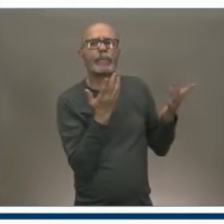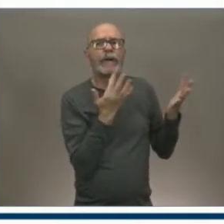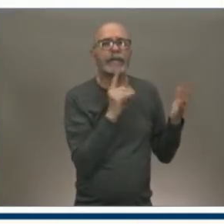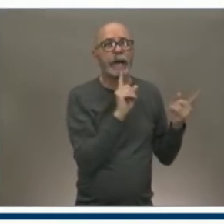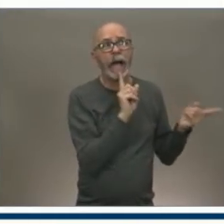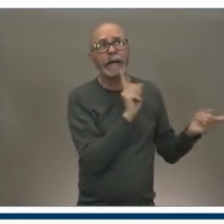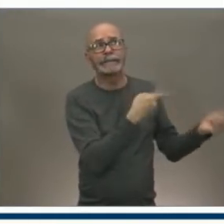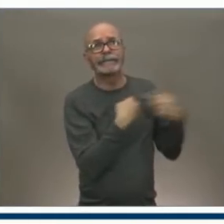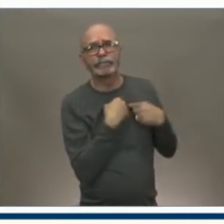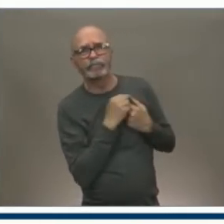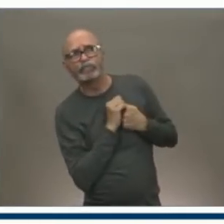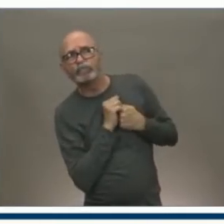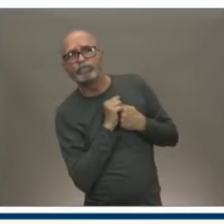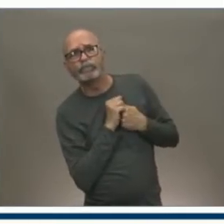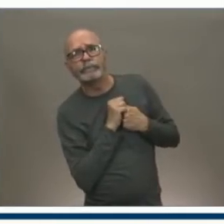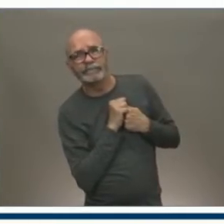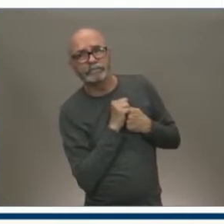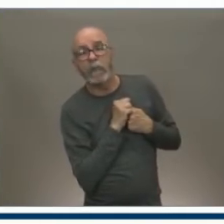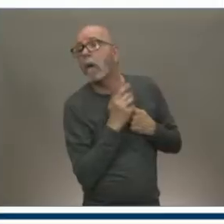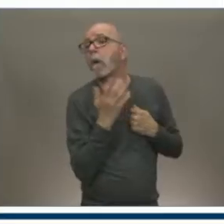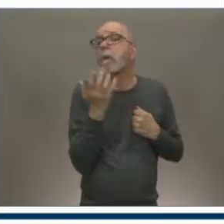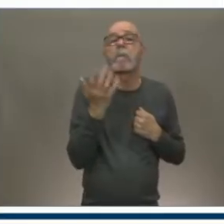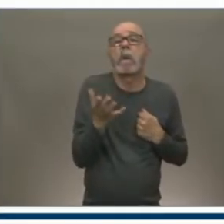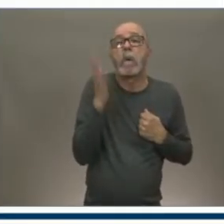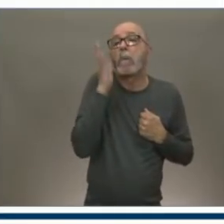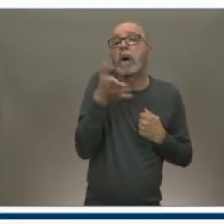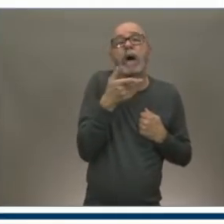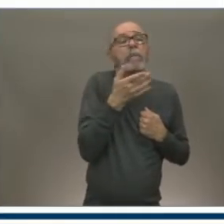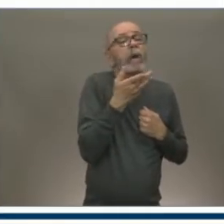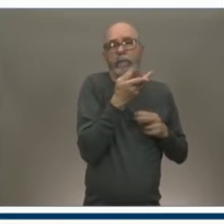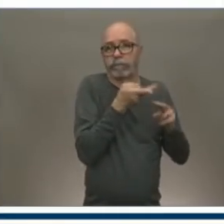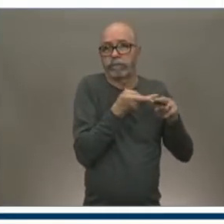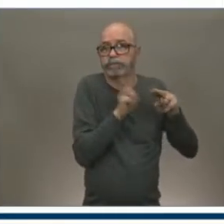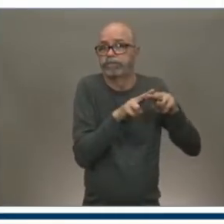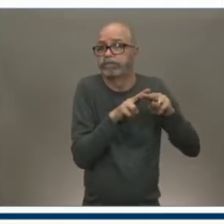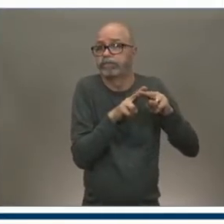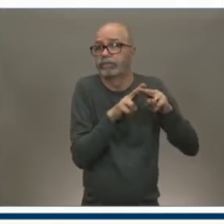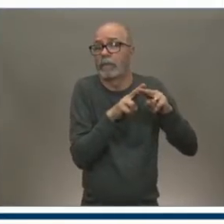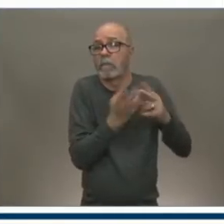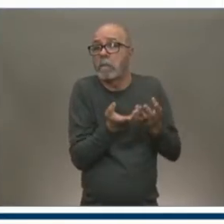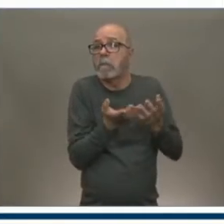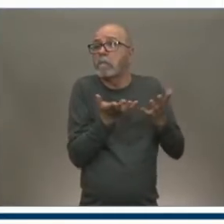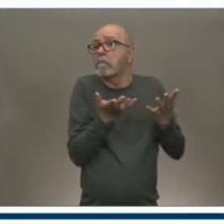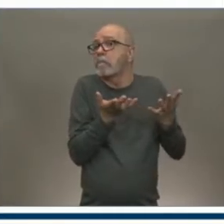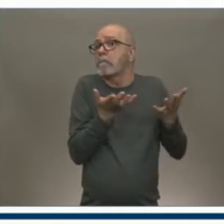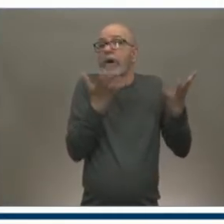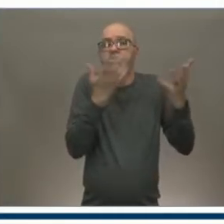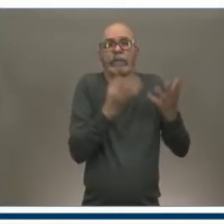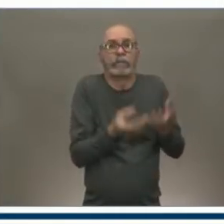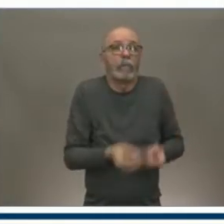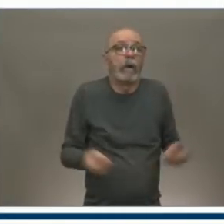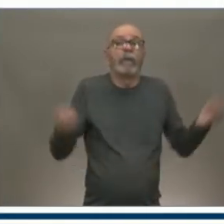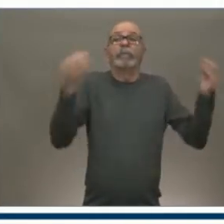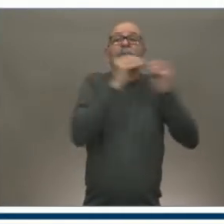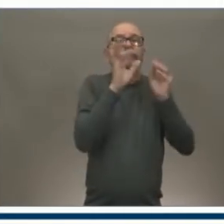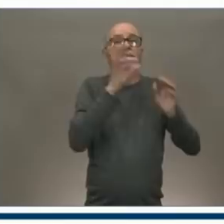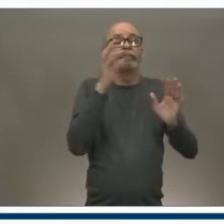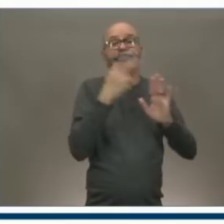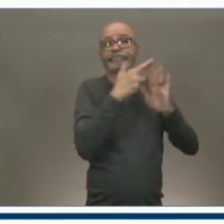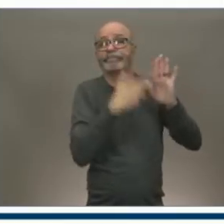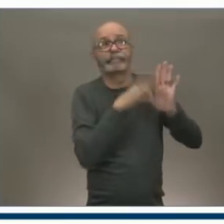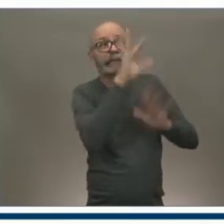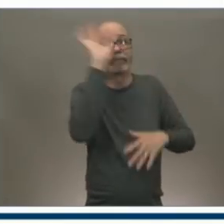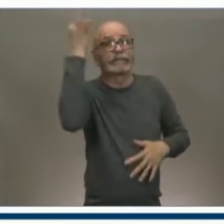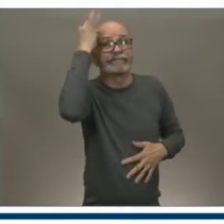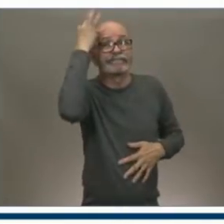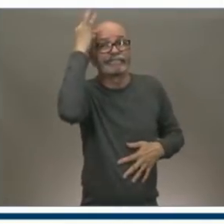have indicated that they're going to increase their oversight and their compliance under the federal mandate, and I'm certainly waiting to hear the details